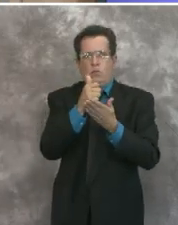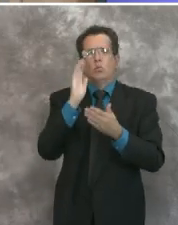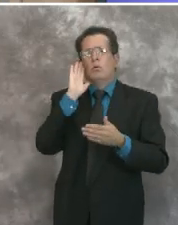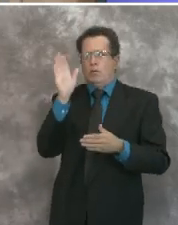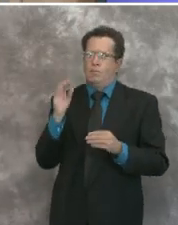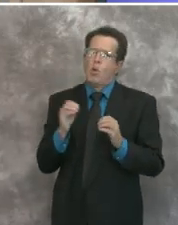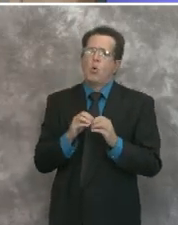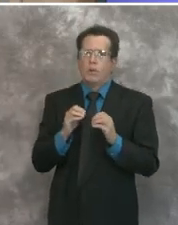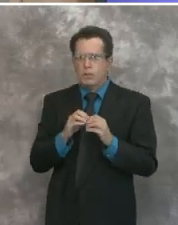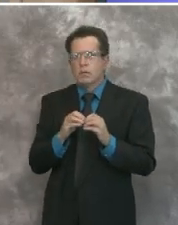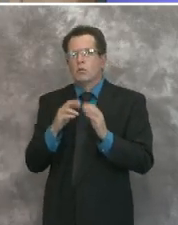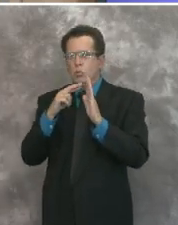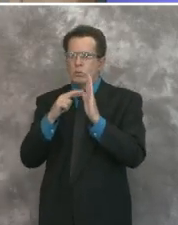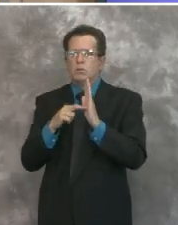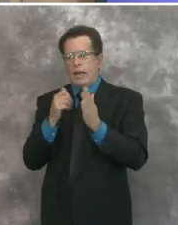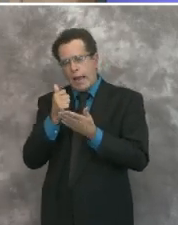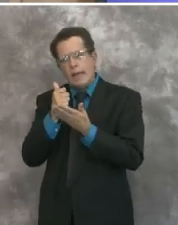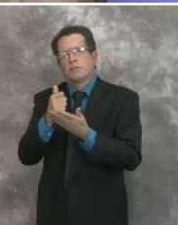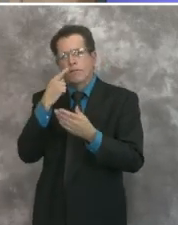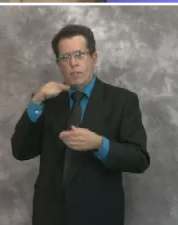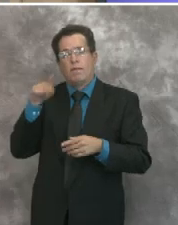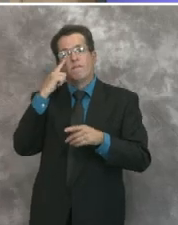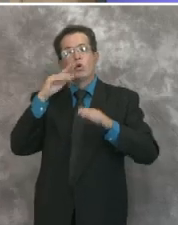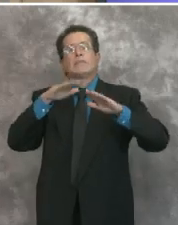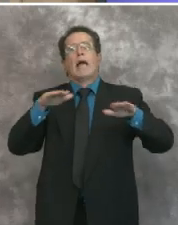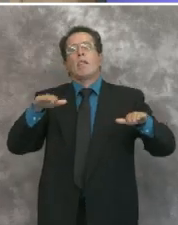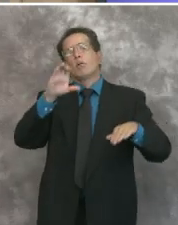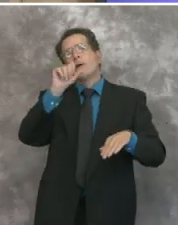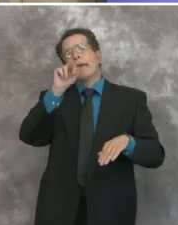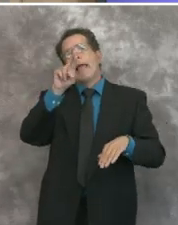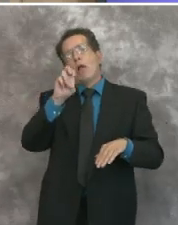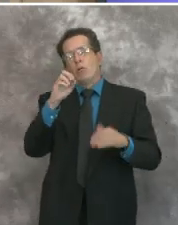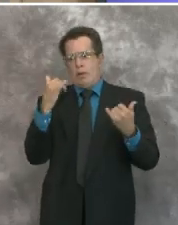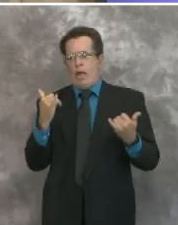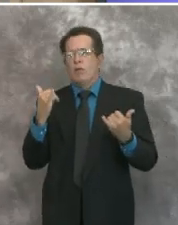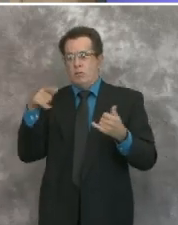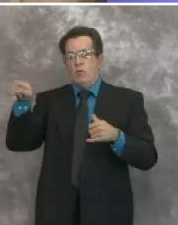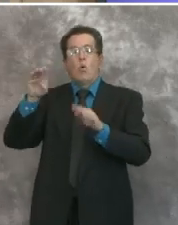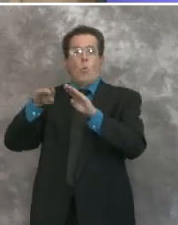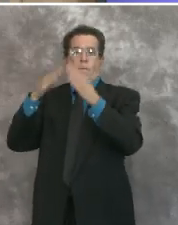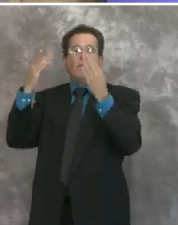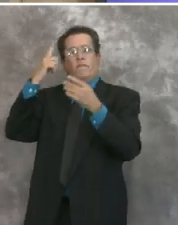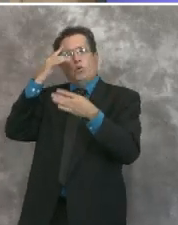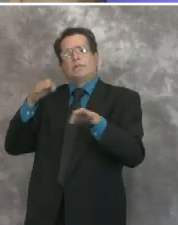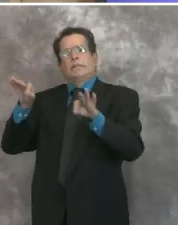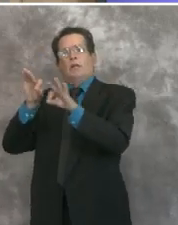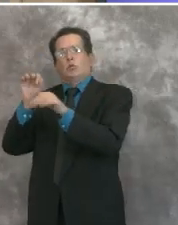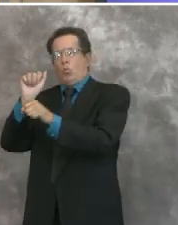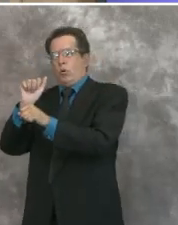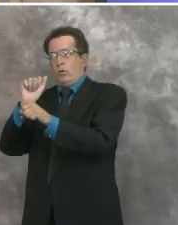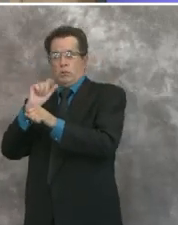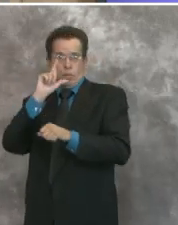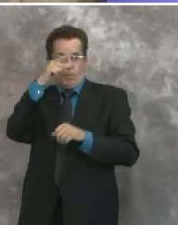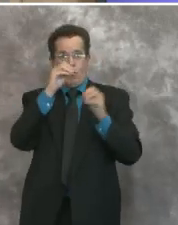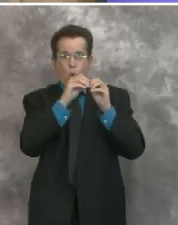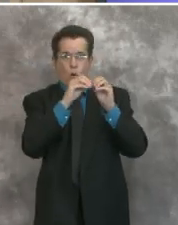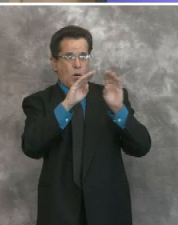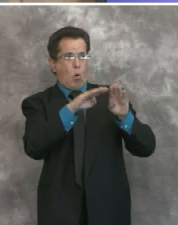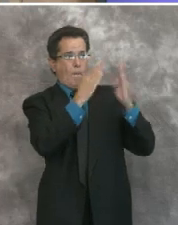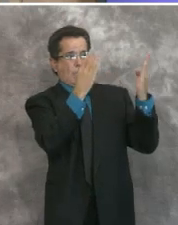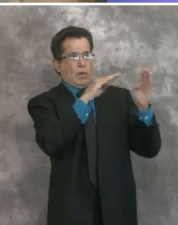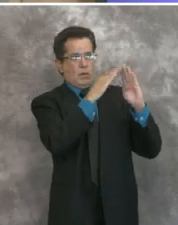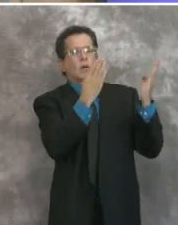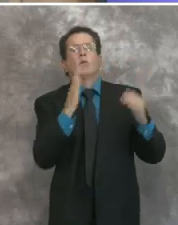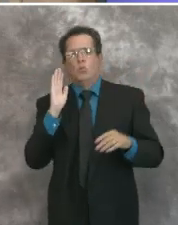that. As it relates to child care, you have child care open right now for essential workers. And so as more jobs are opened, there will be more essential